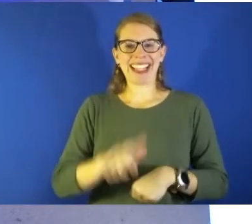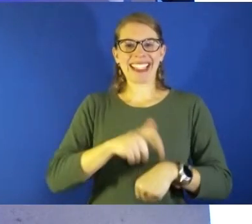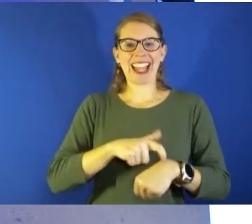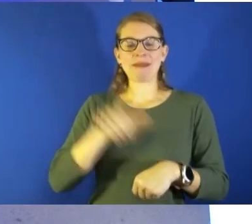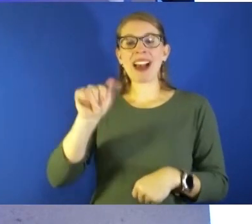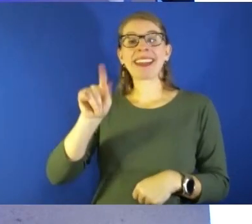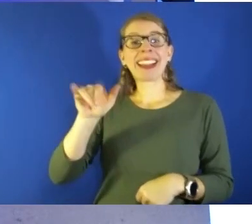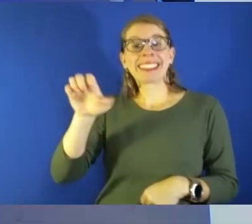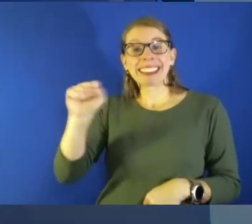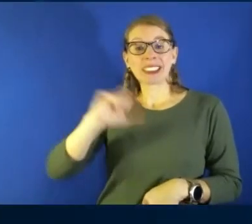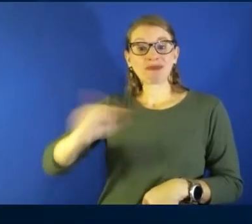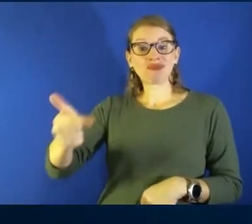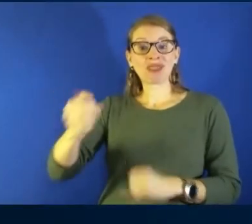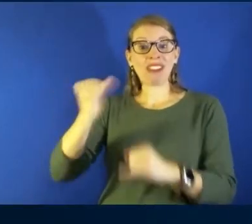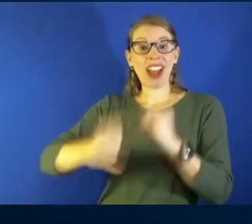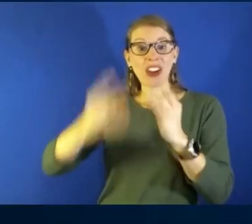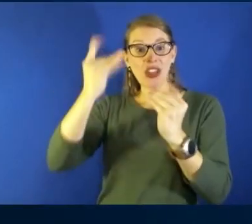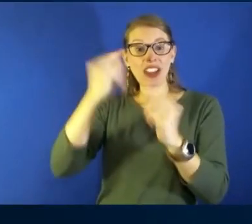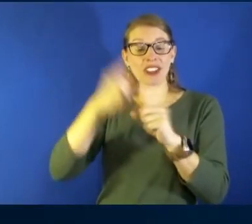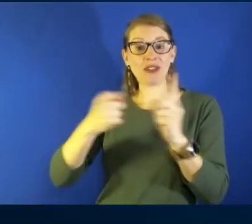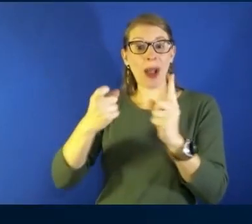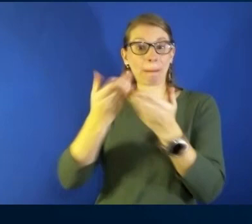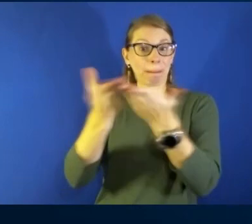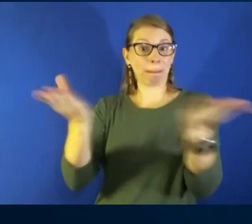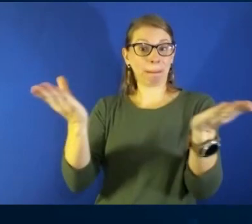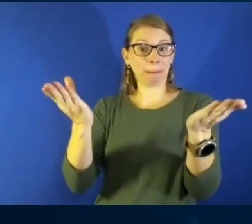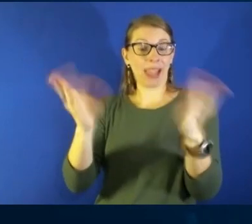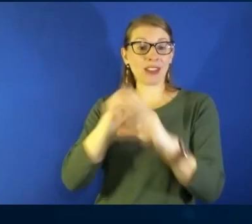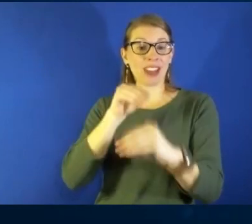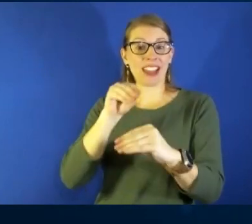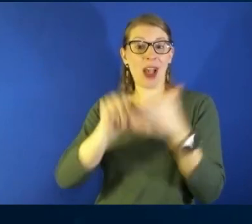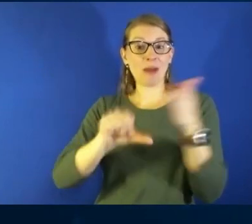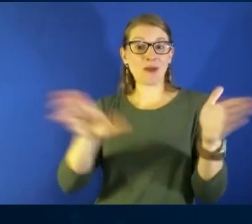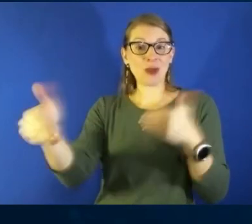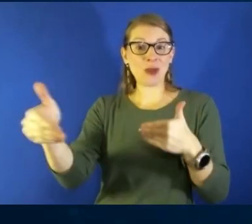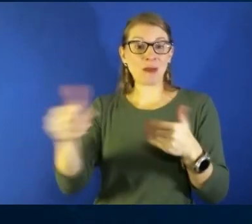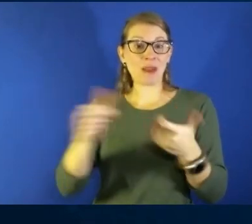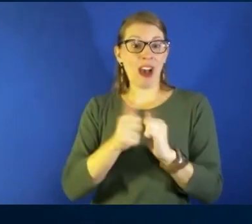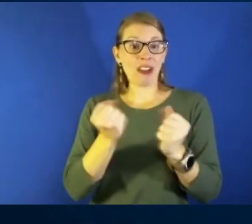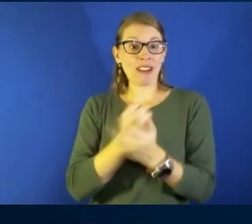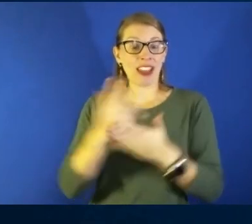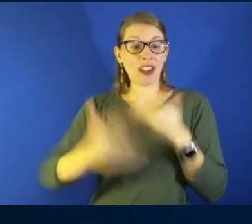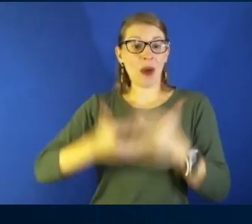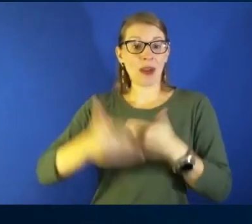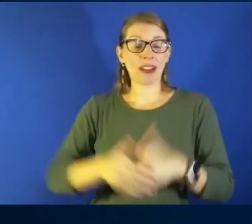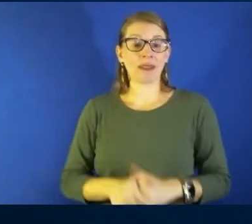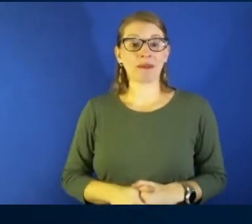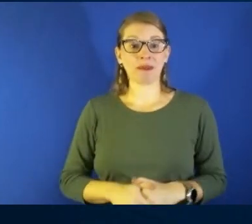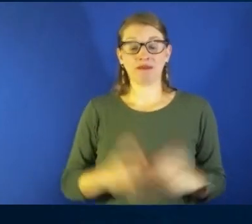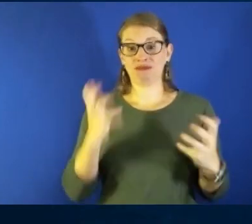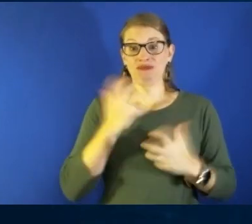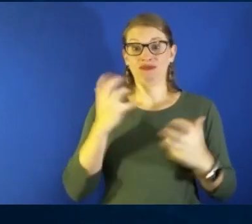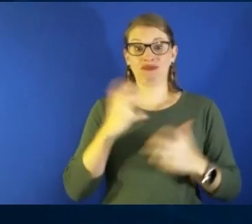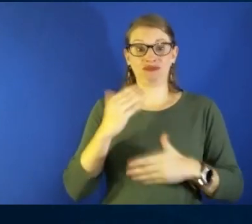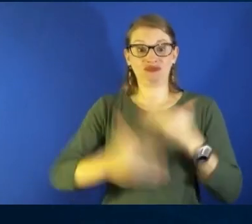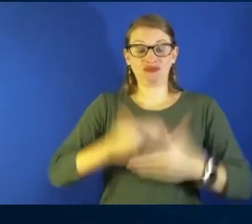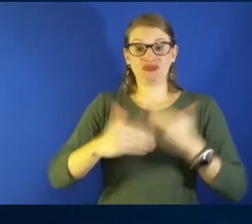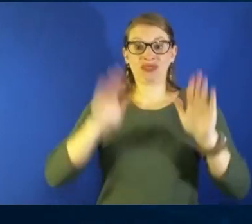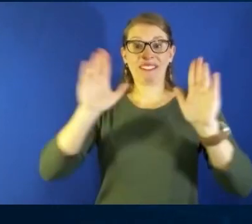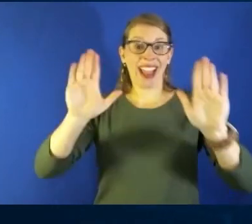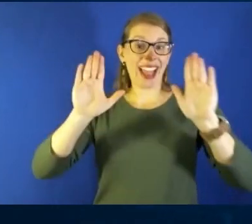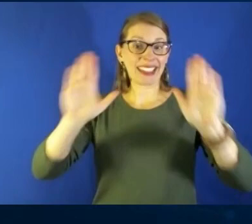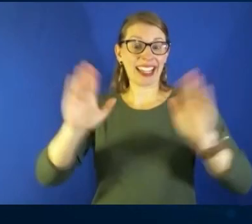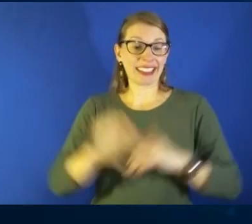head out to you and get some final thoughts from outside the operating room. How's it going? It is going fantastic. What